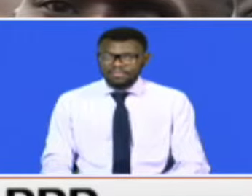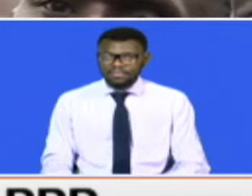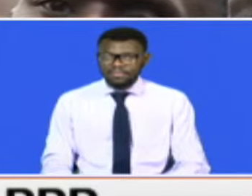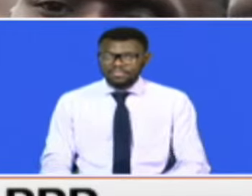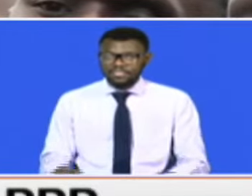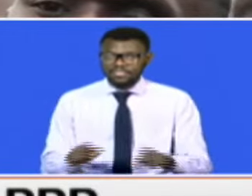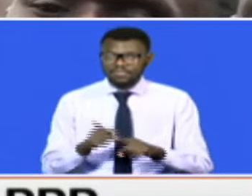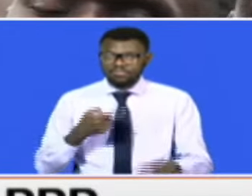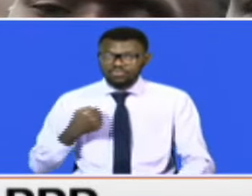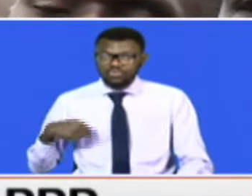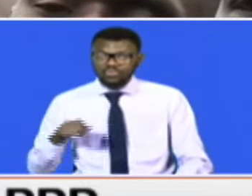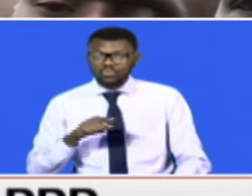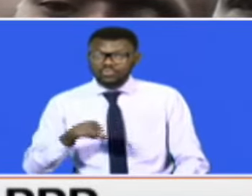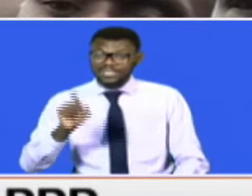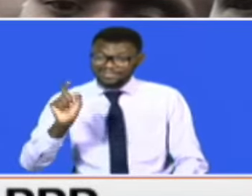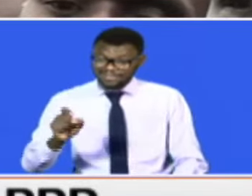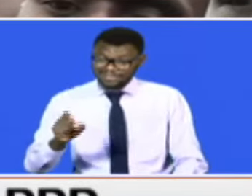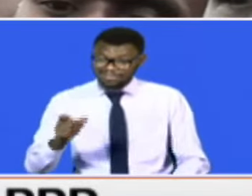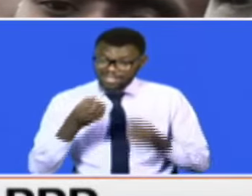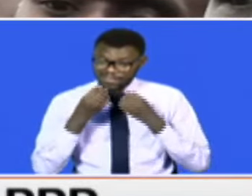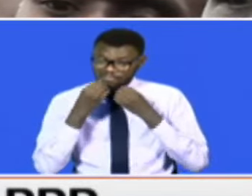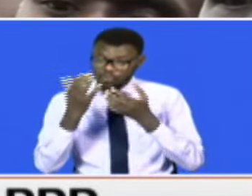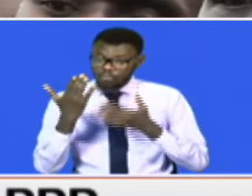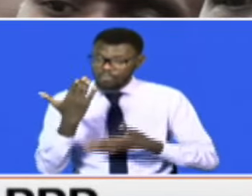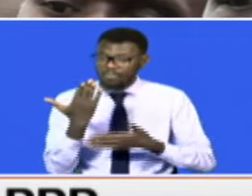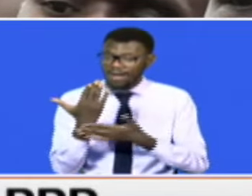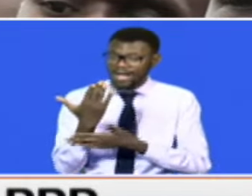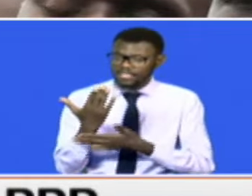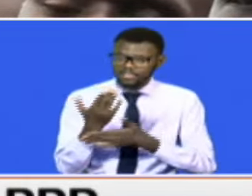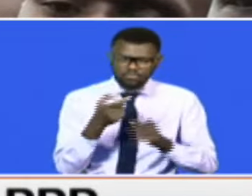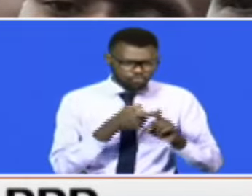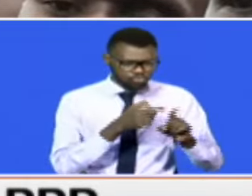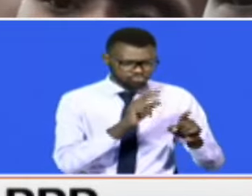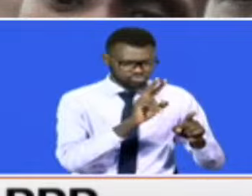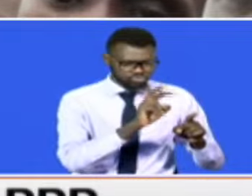We need to tell the country this, that between 2021 and